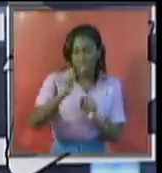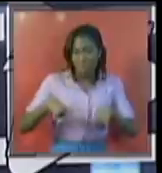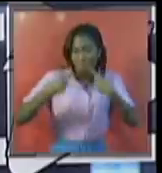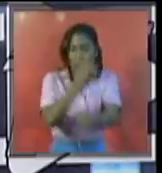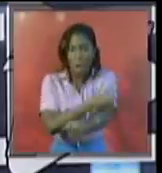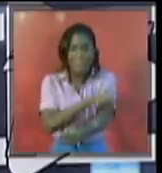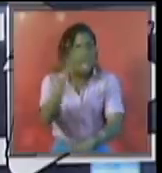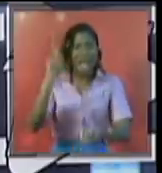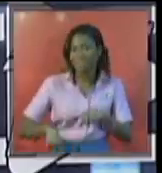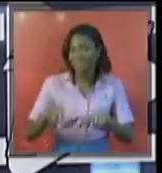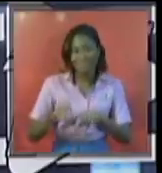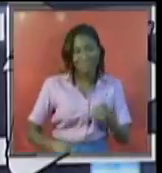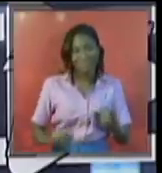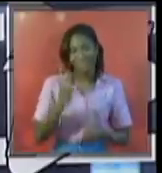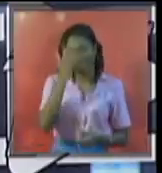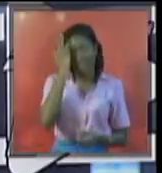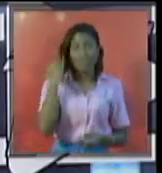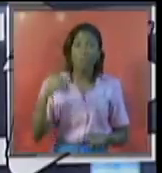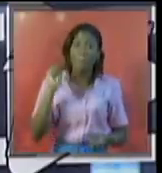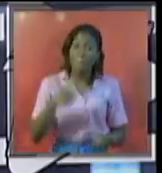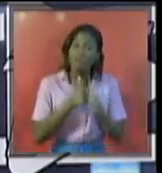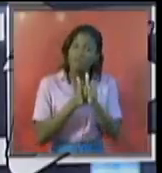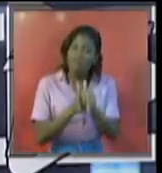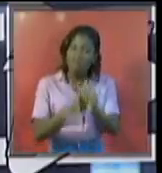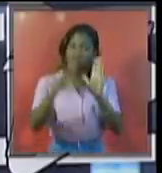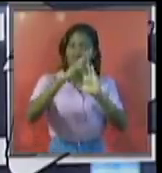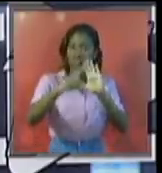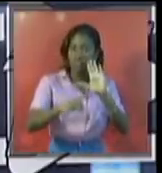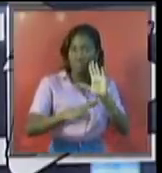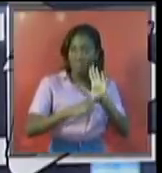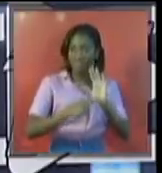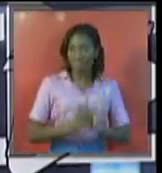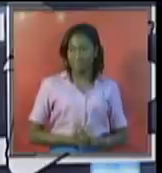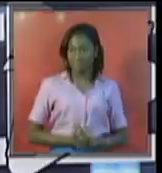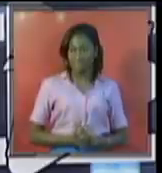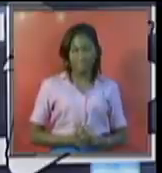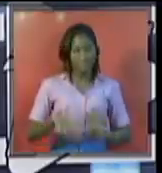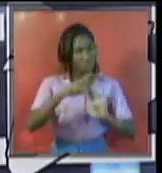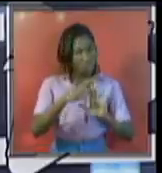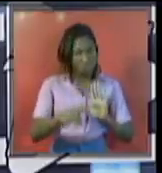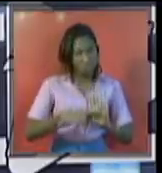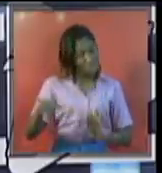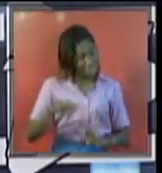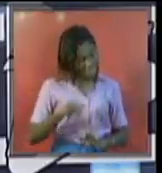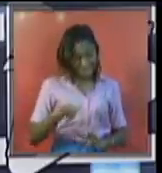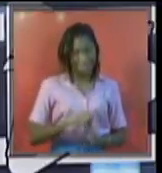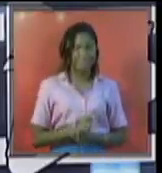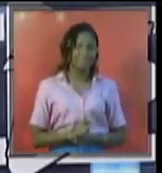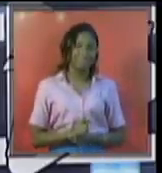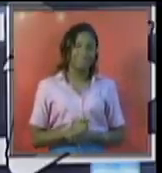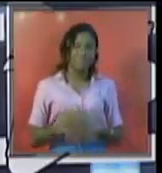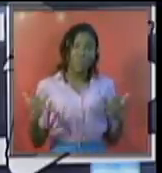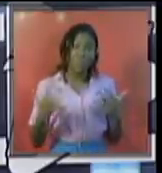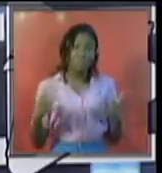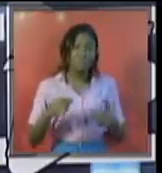entire population if we don't follow the guidelines. And the guidelines have not changed. The guidelines include wearing